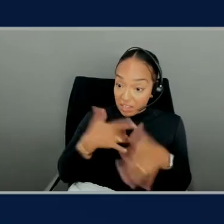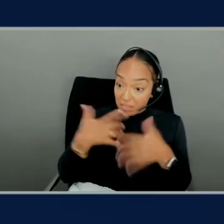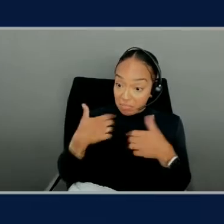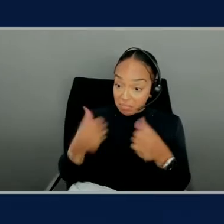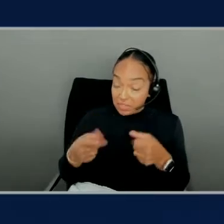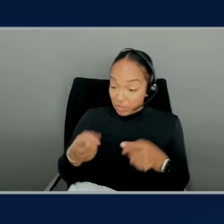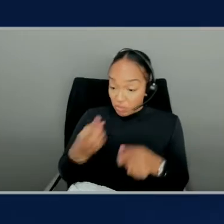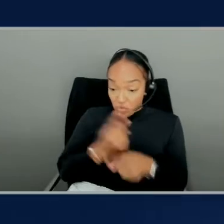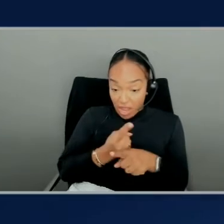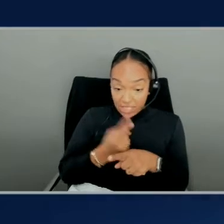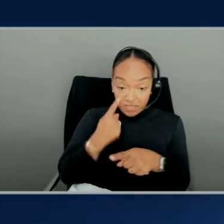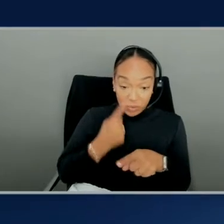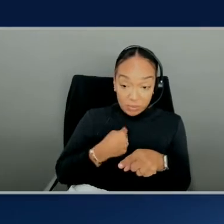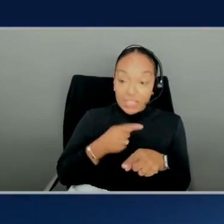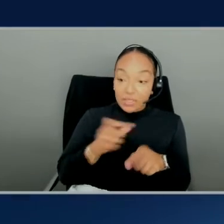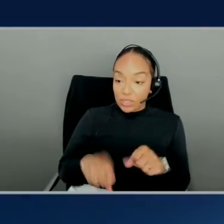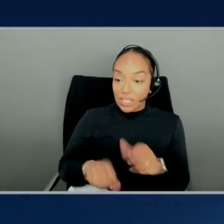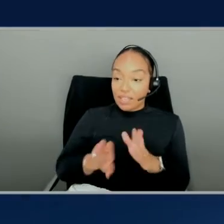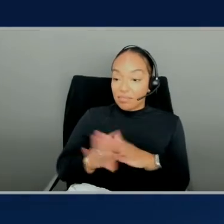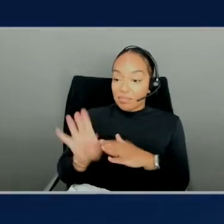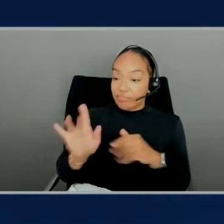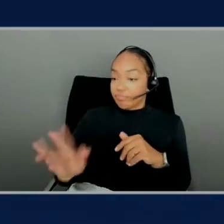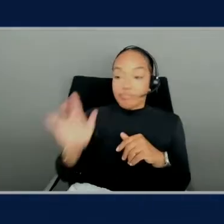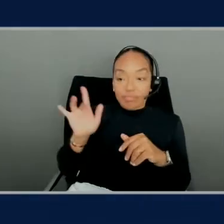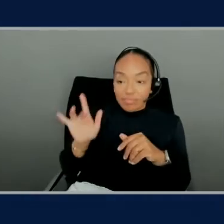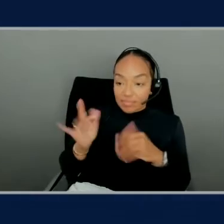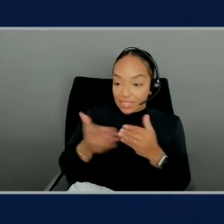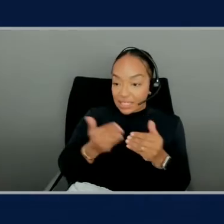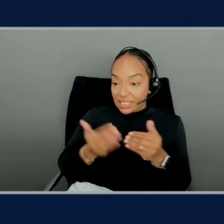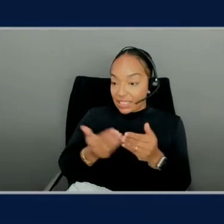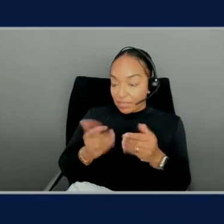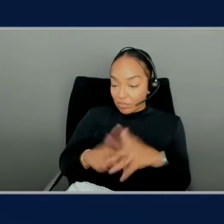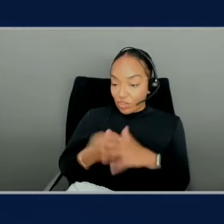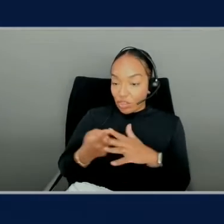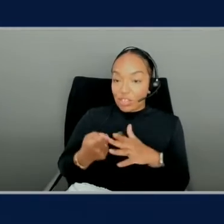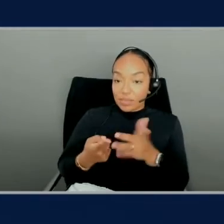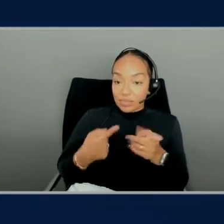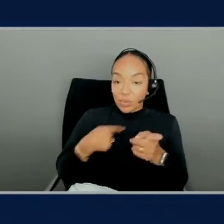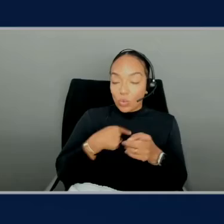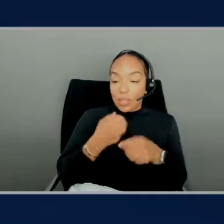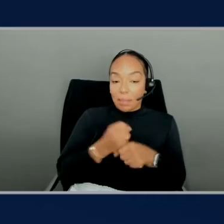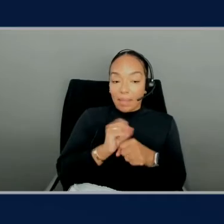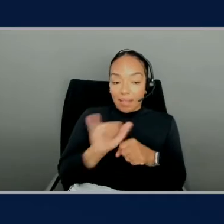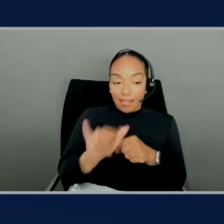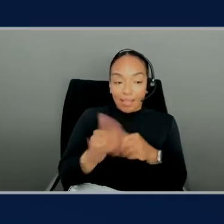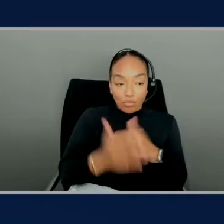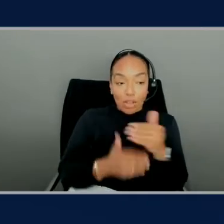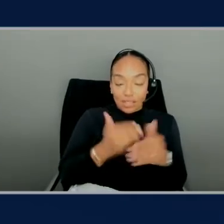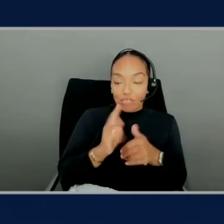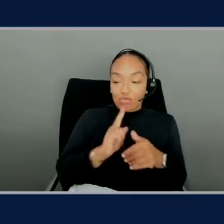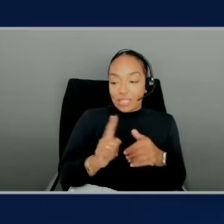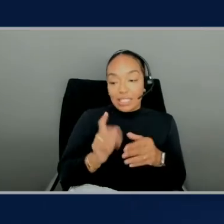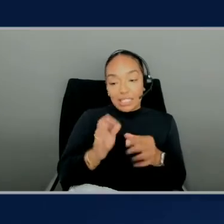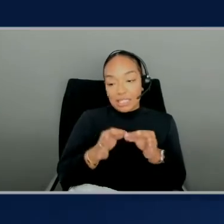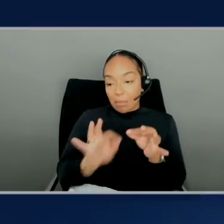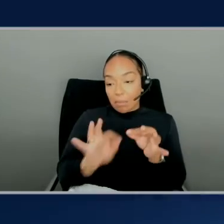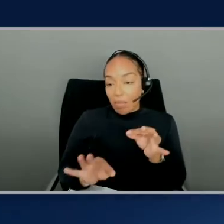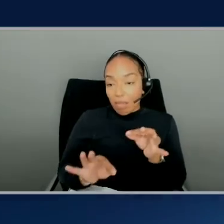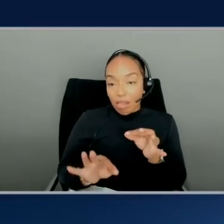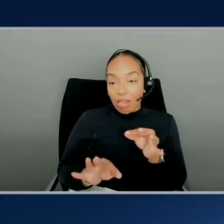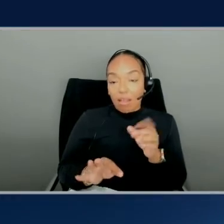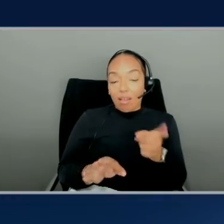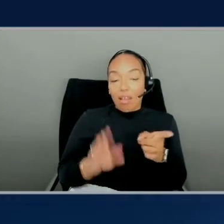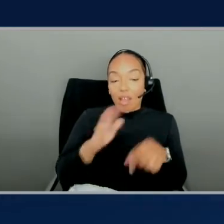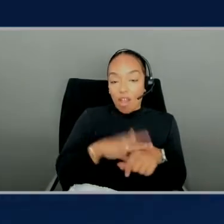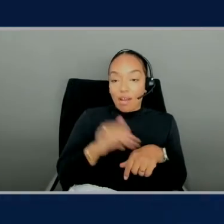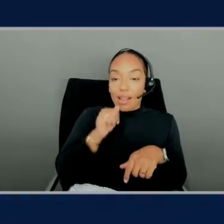model, they can then deploy in one click. So we're making this entire process much more simpler, so customers can optimize and deploy models on Amazon SageMaker within